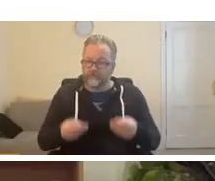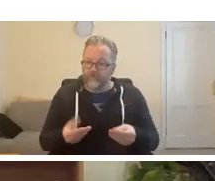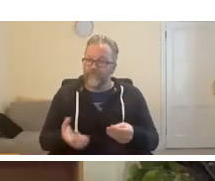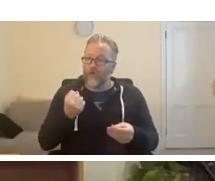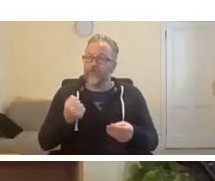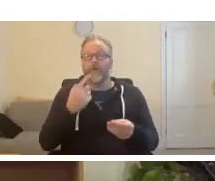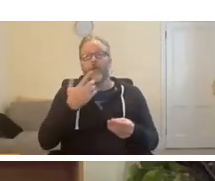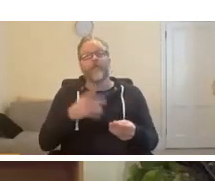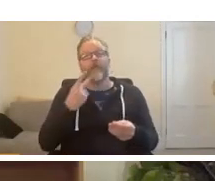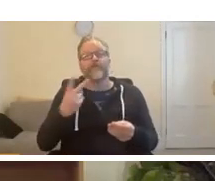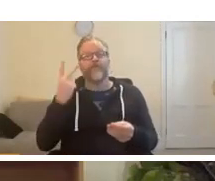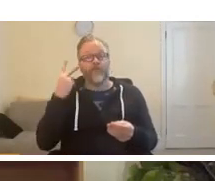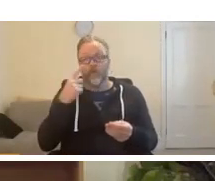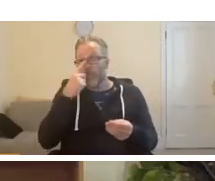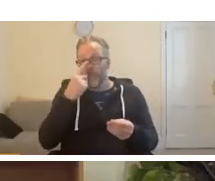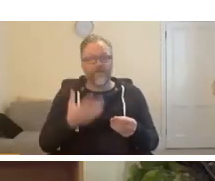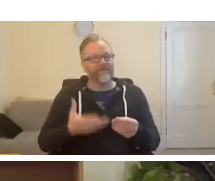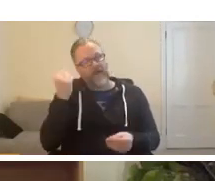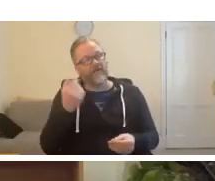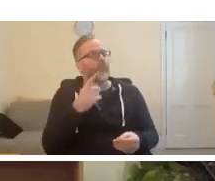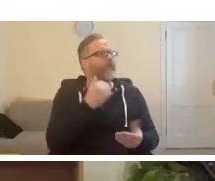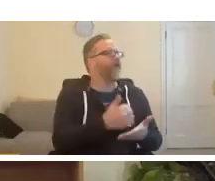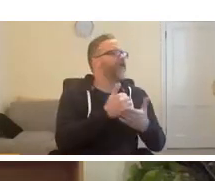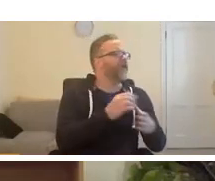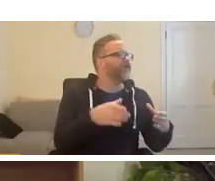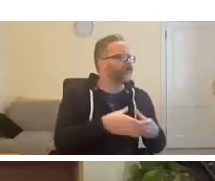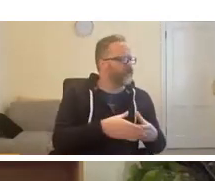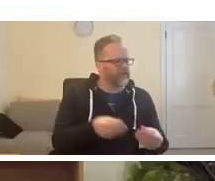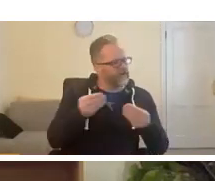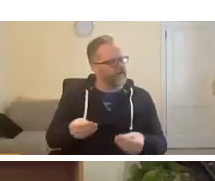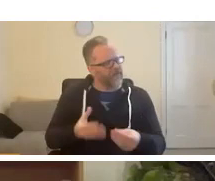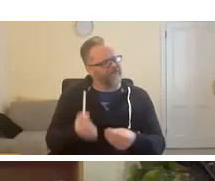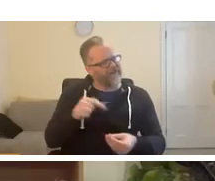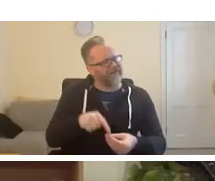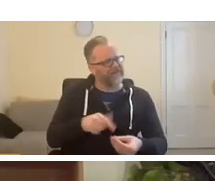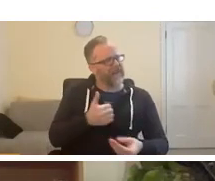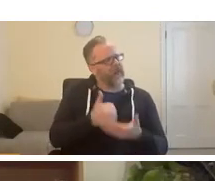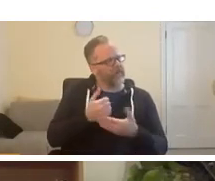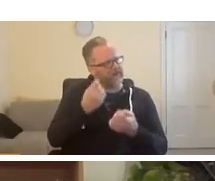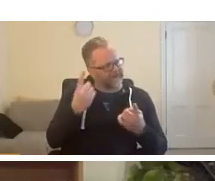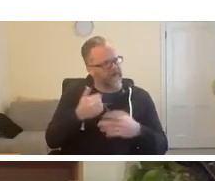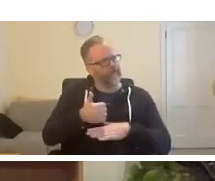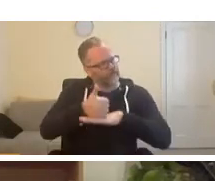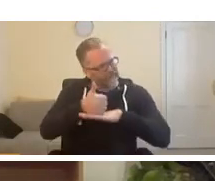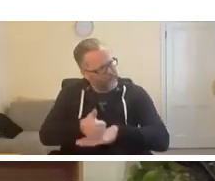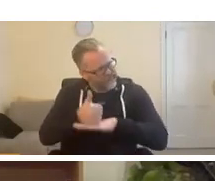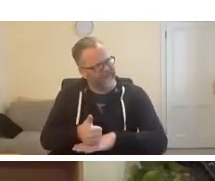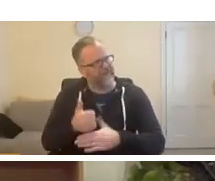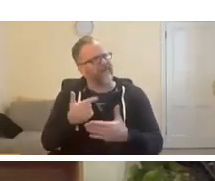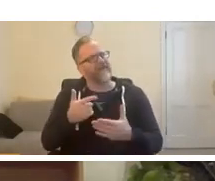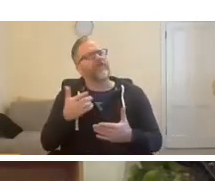We reviewed the findings with the advisory group to help us understand and ground the findings in